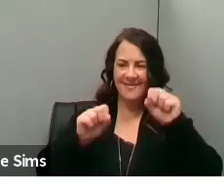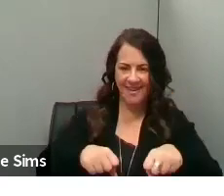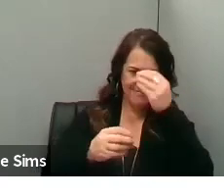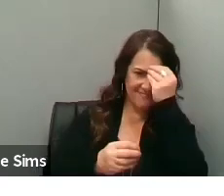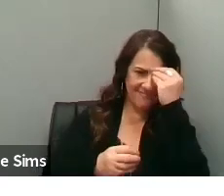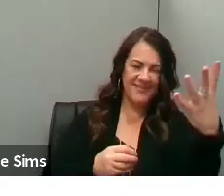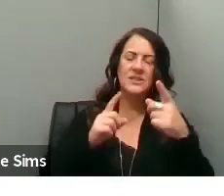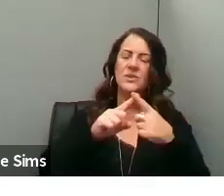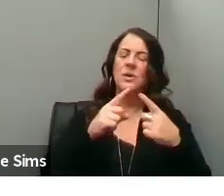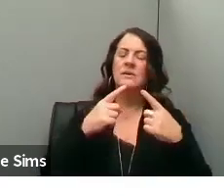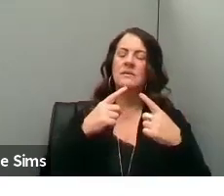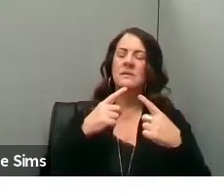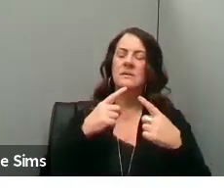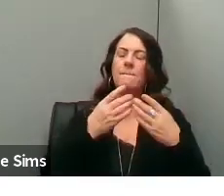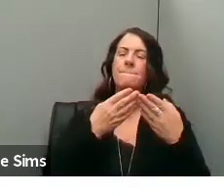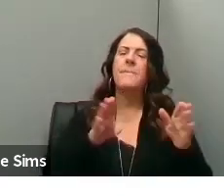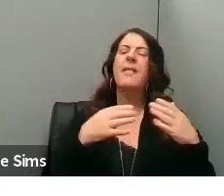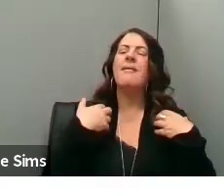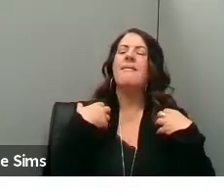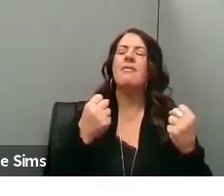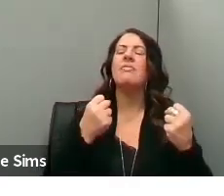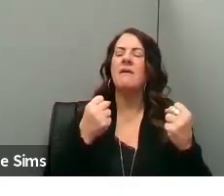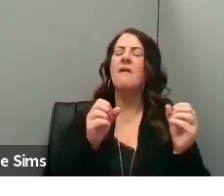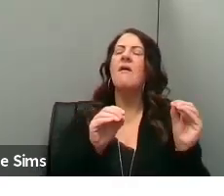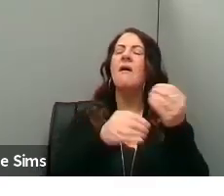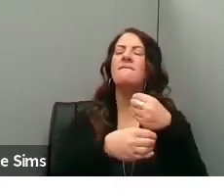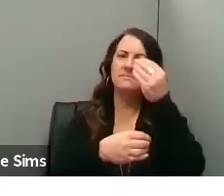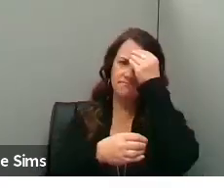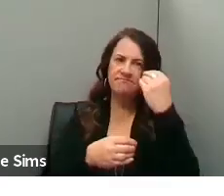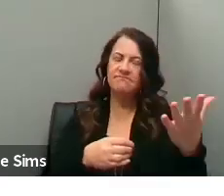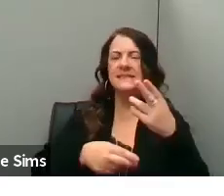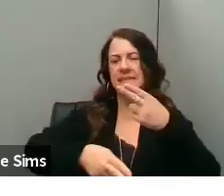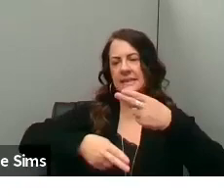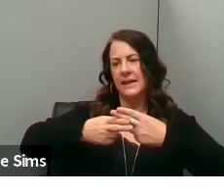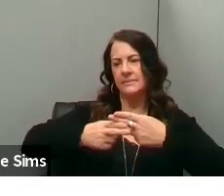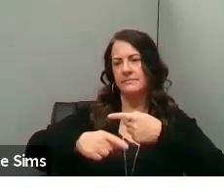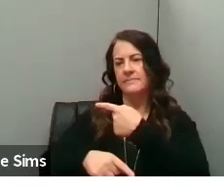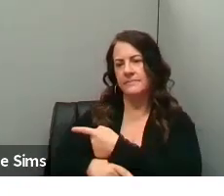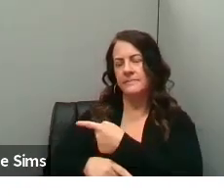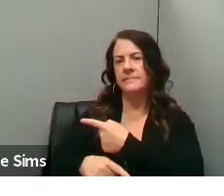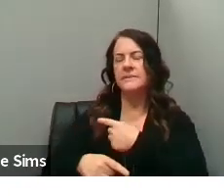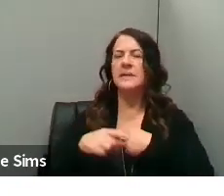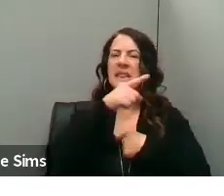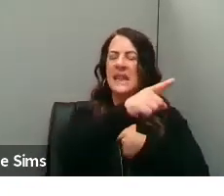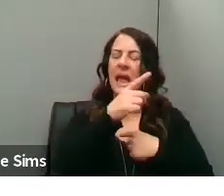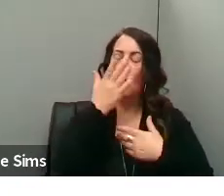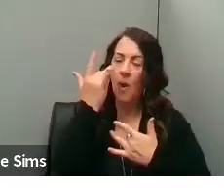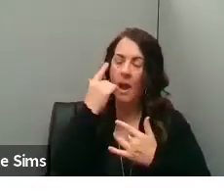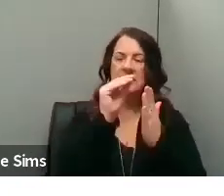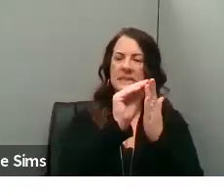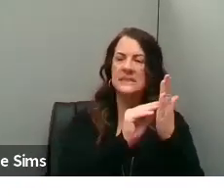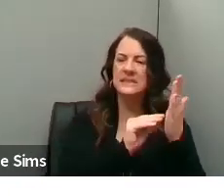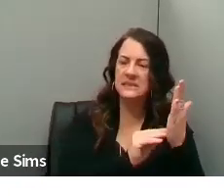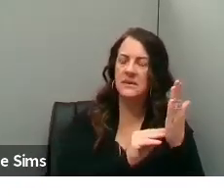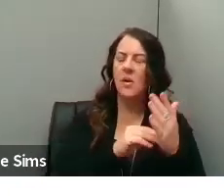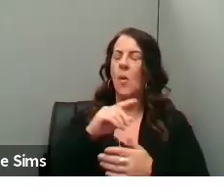that the public health agencies can keep records of who is testing positive, the demographics